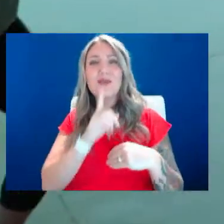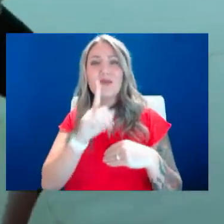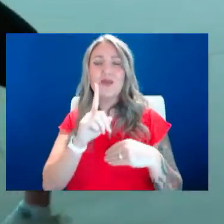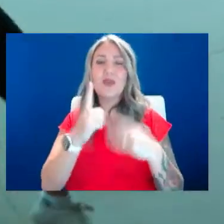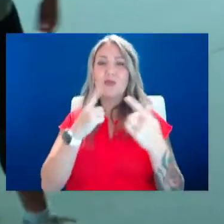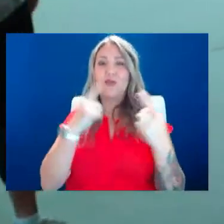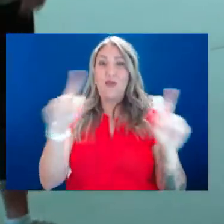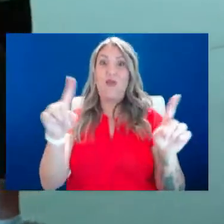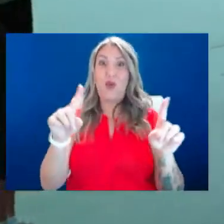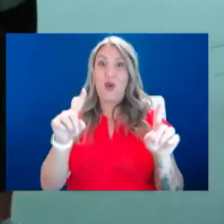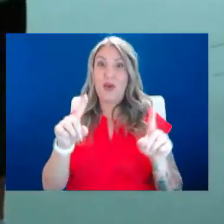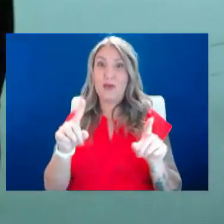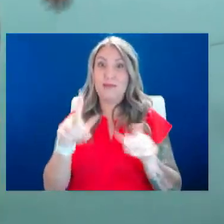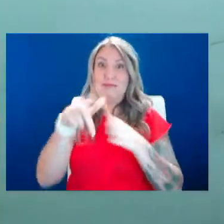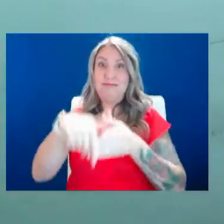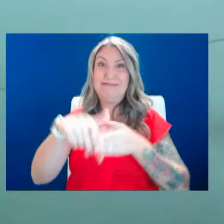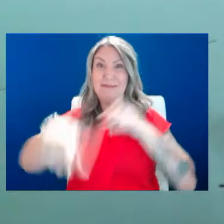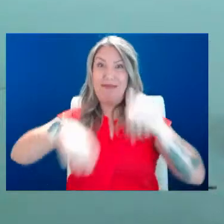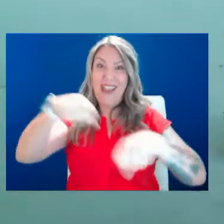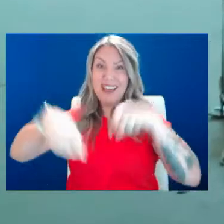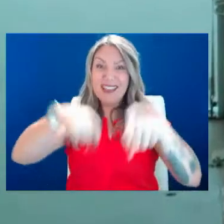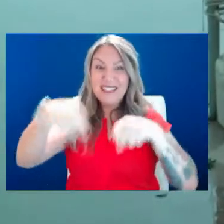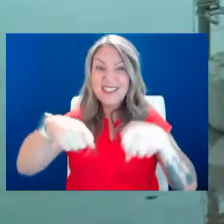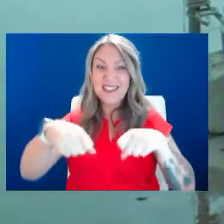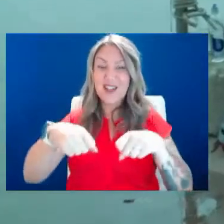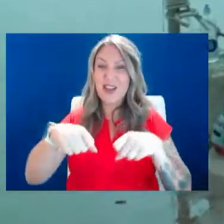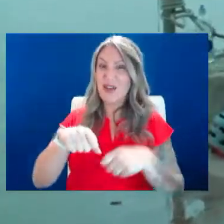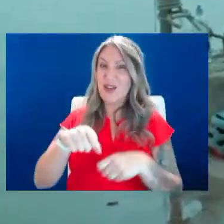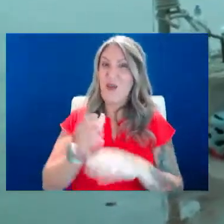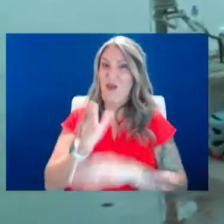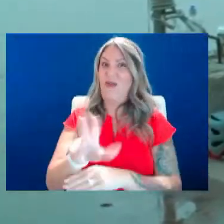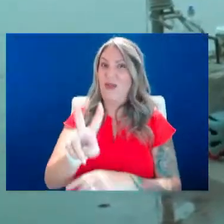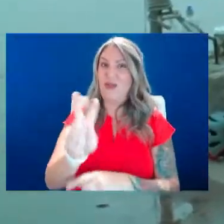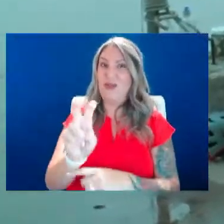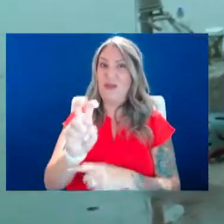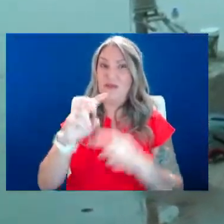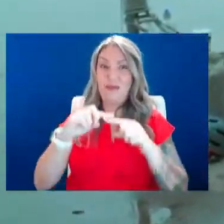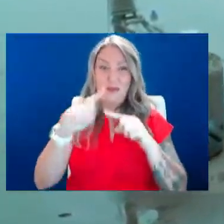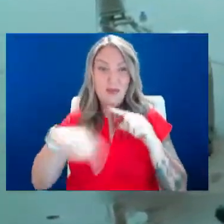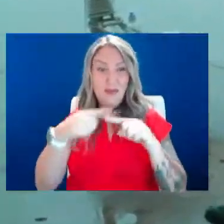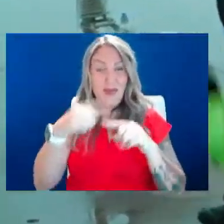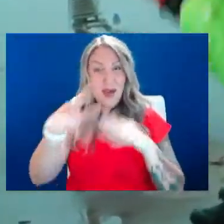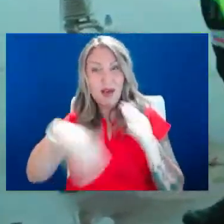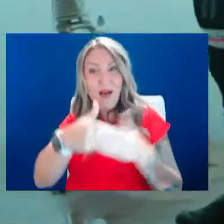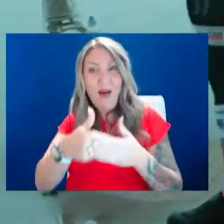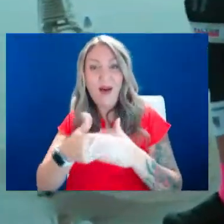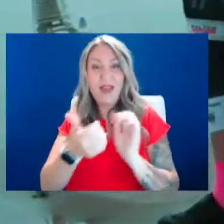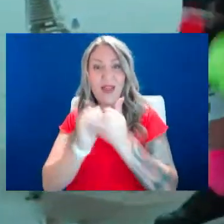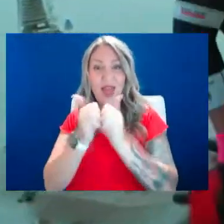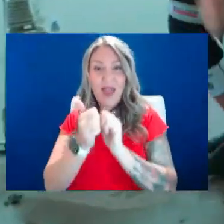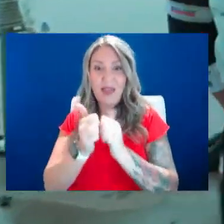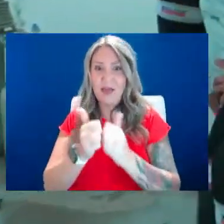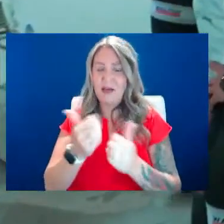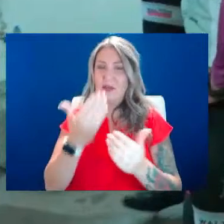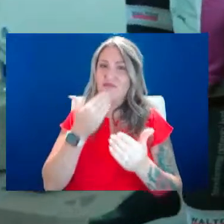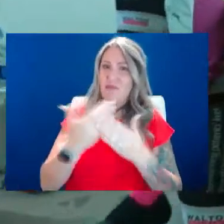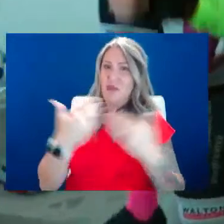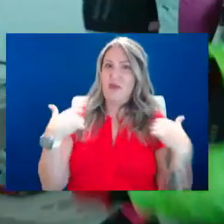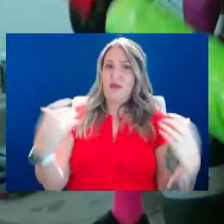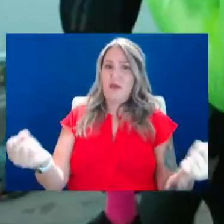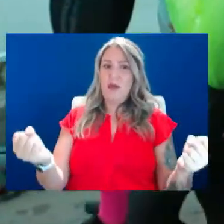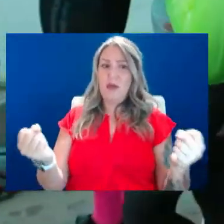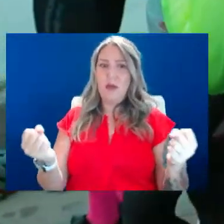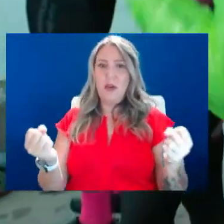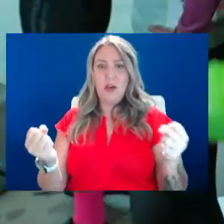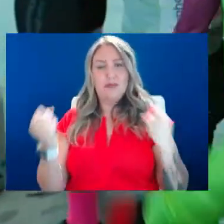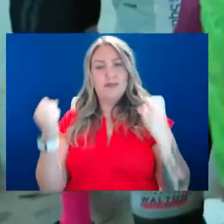on a bicycle and riding hundreds of miles. So you can see all of these athletes are in very good shape. They've got very strong thighs and